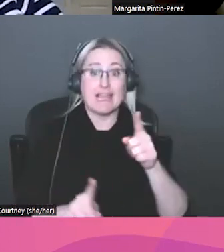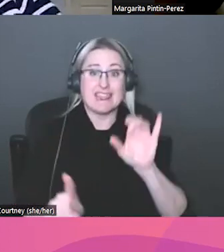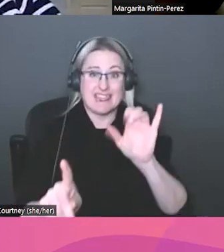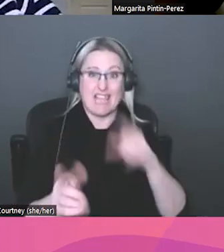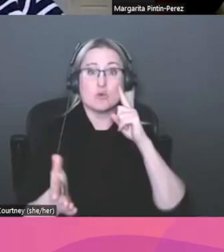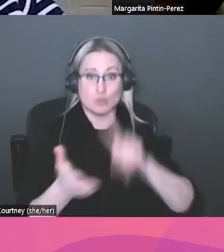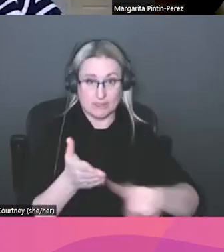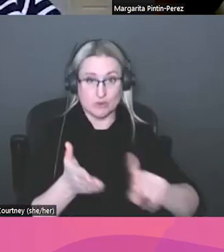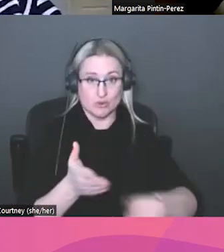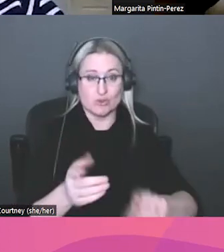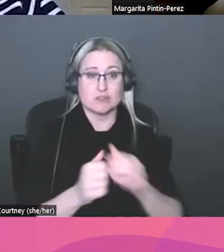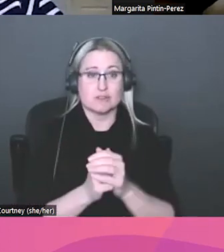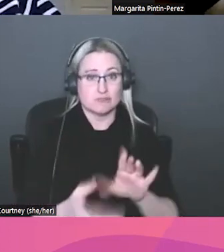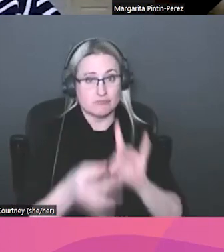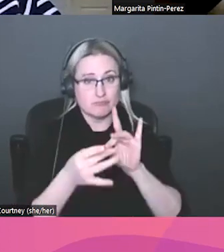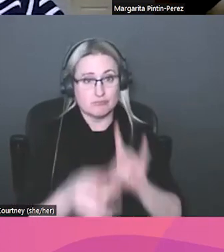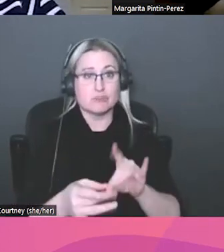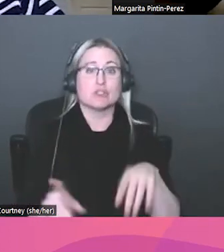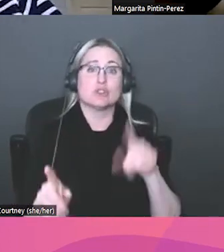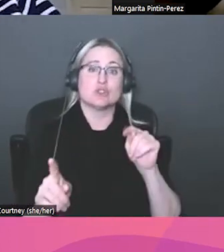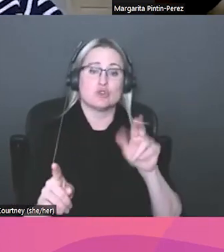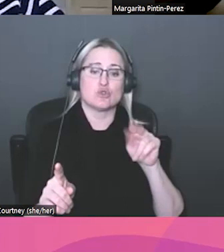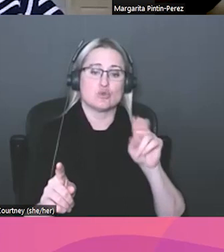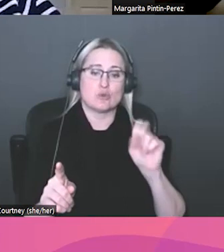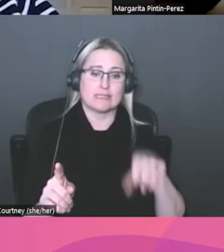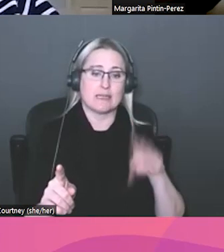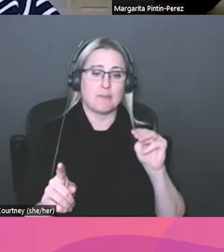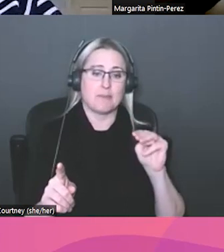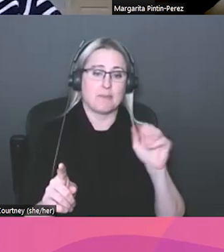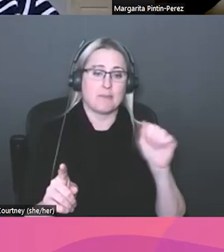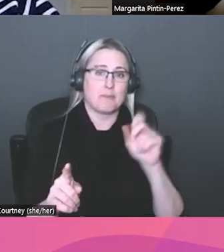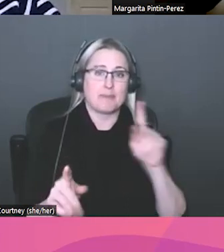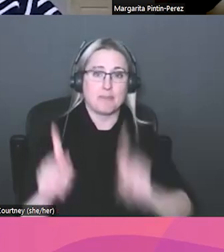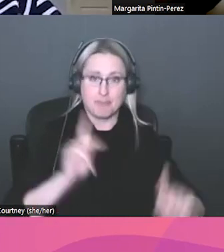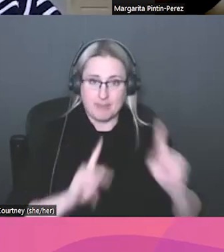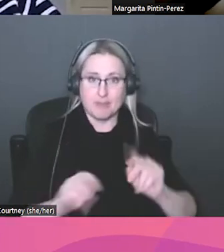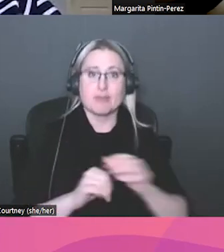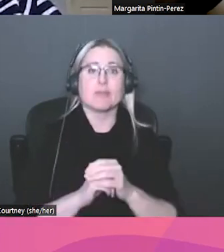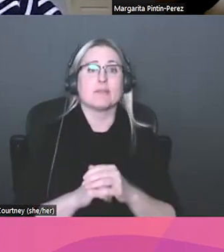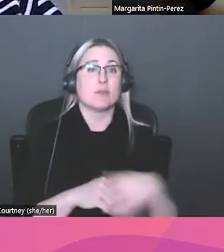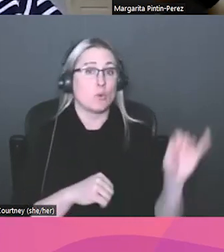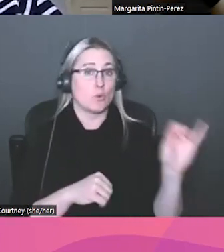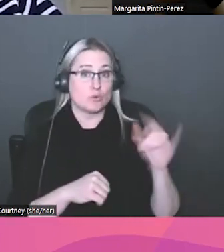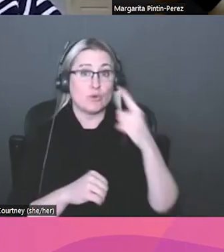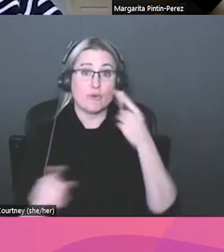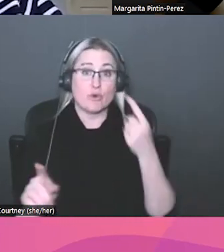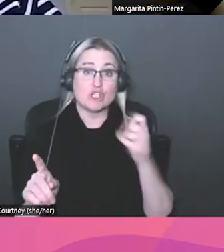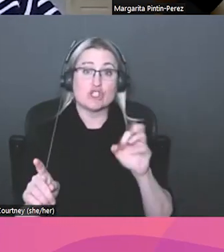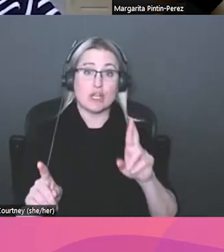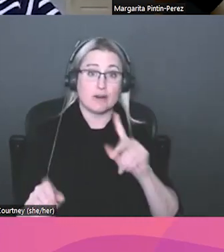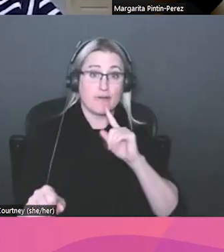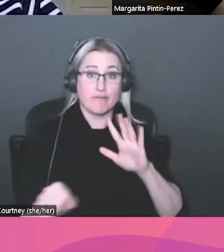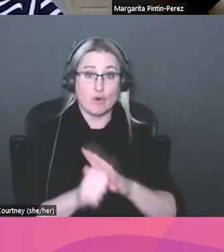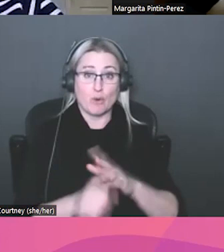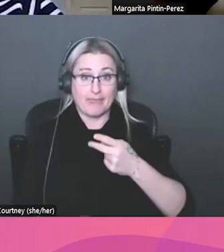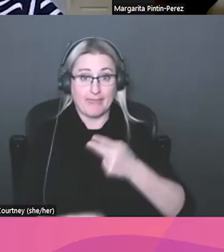research on trans masc people, fatness, the difficulties with getting gender affirming care, and